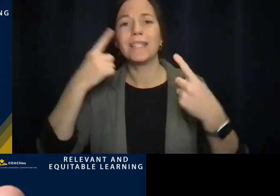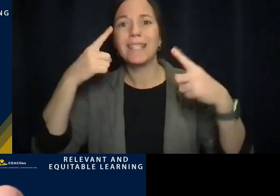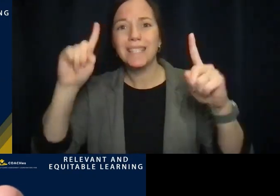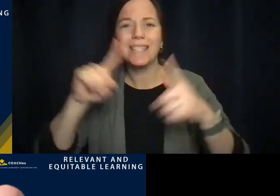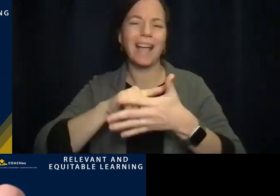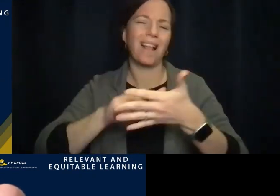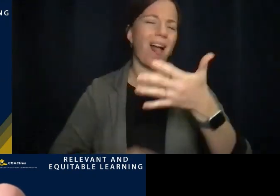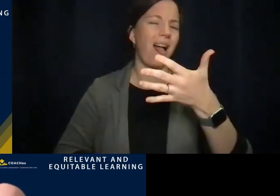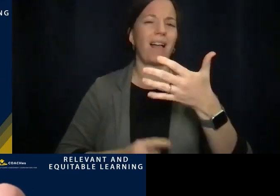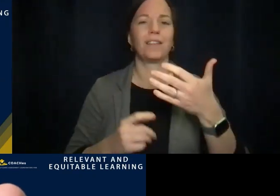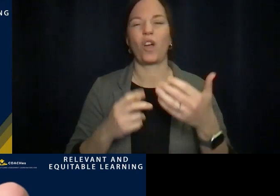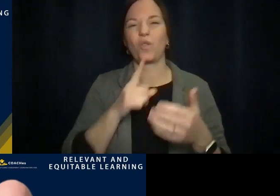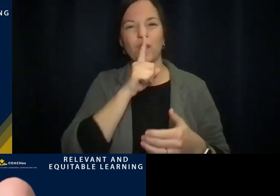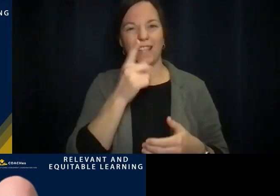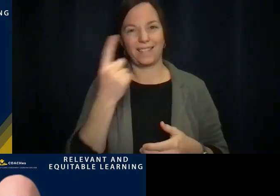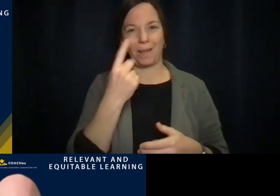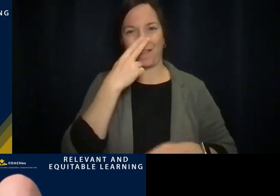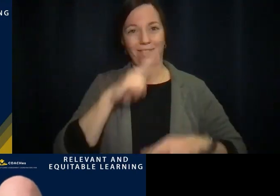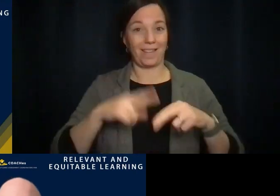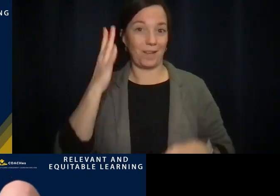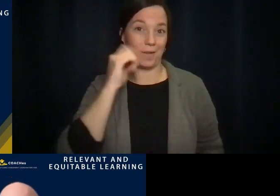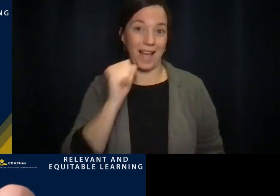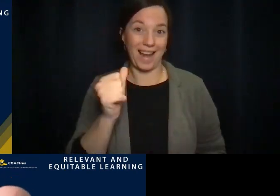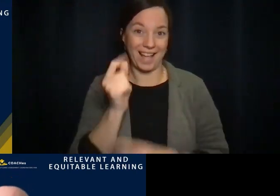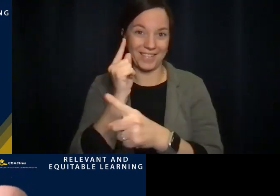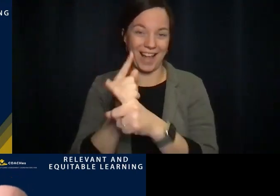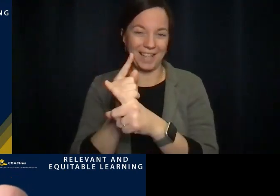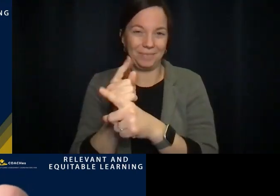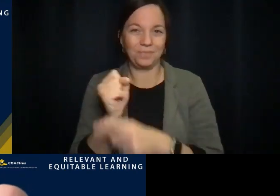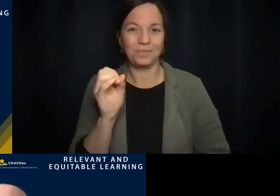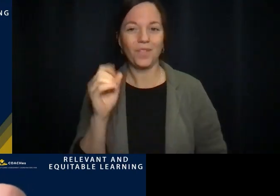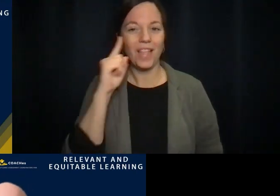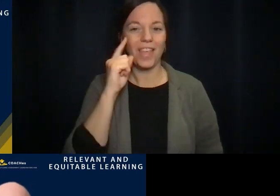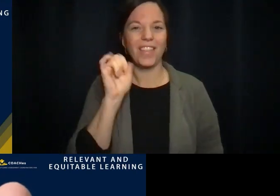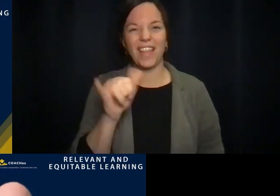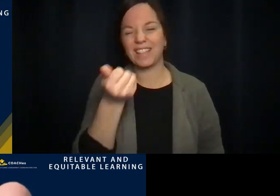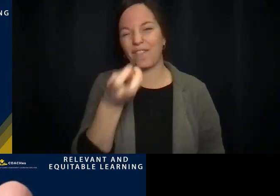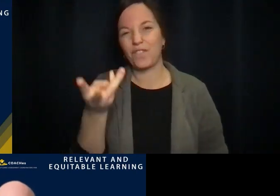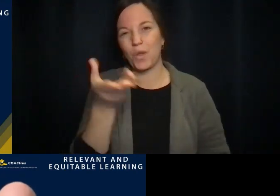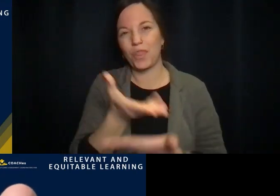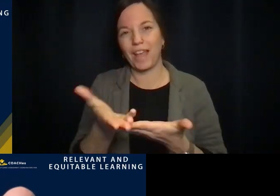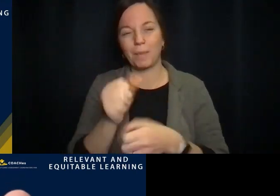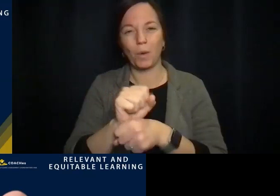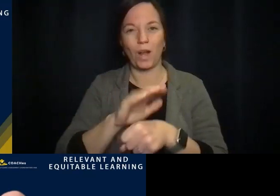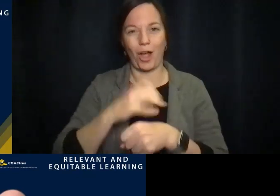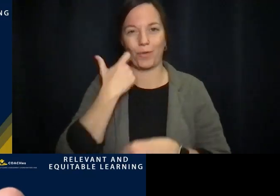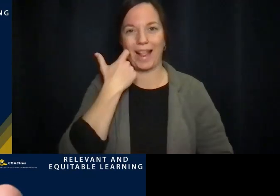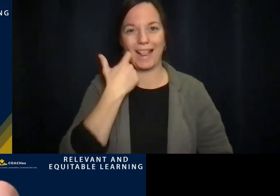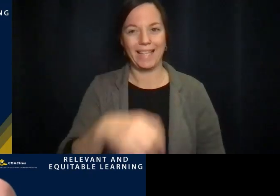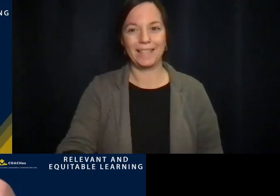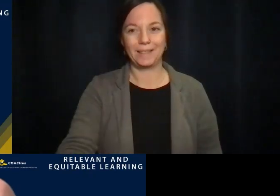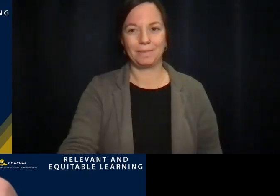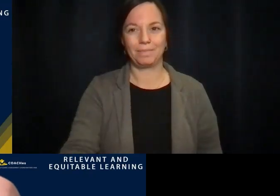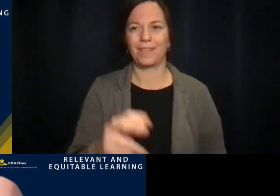so it's just something fun that, why not, right? And so I think that's just a few things I've been working on lately. Very,